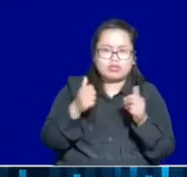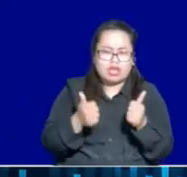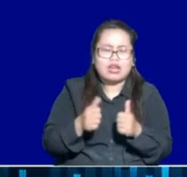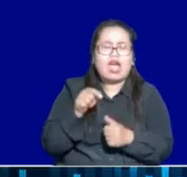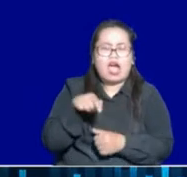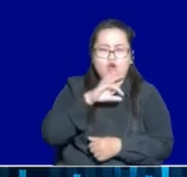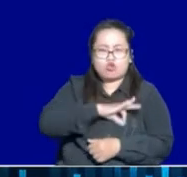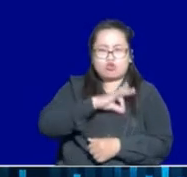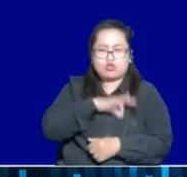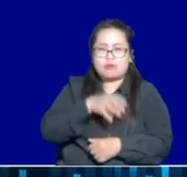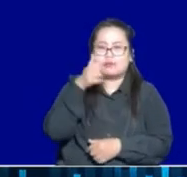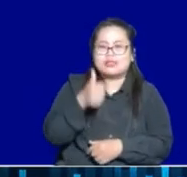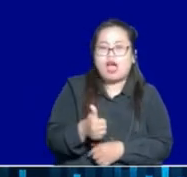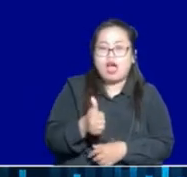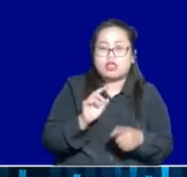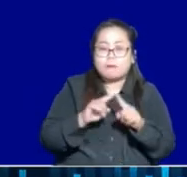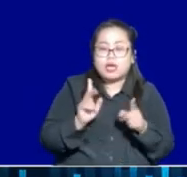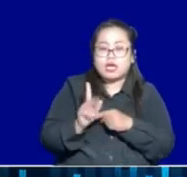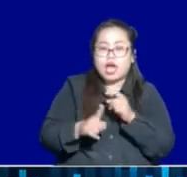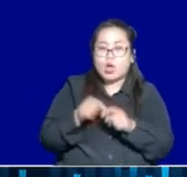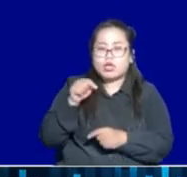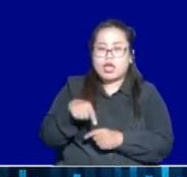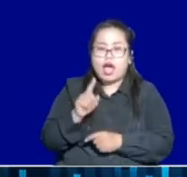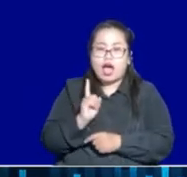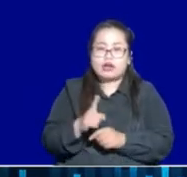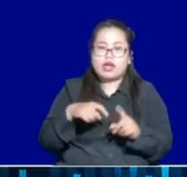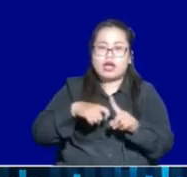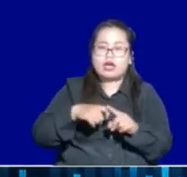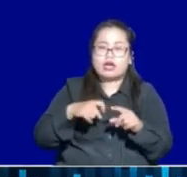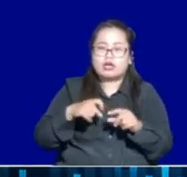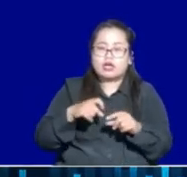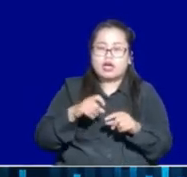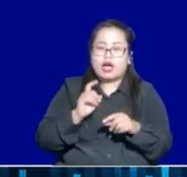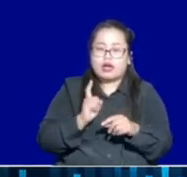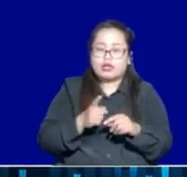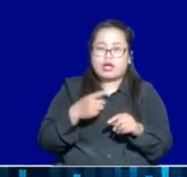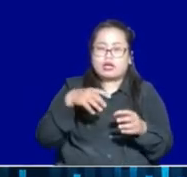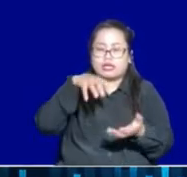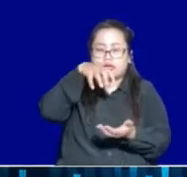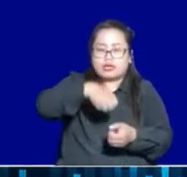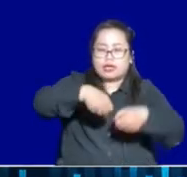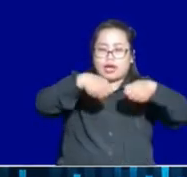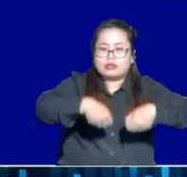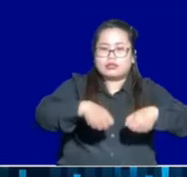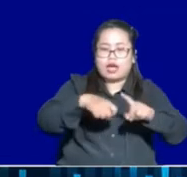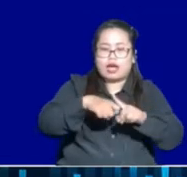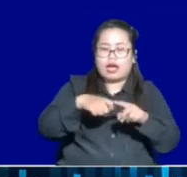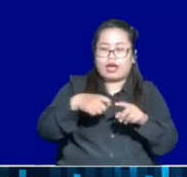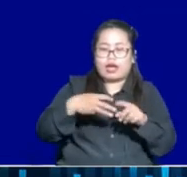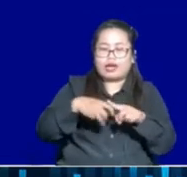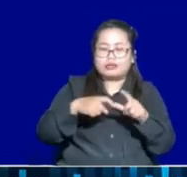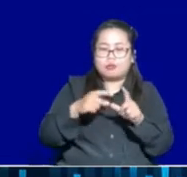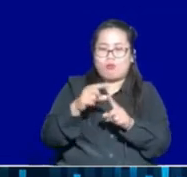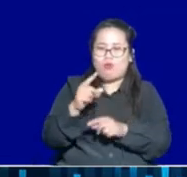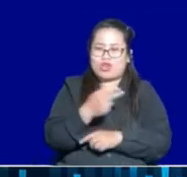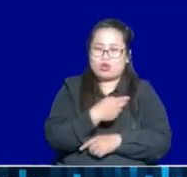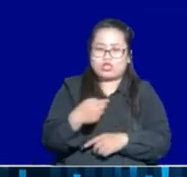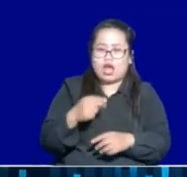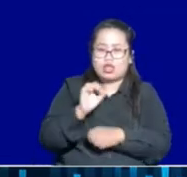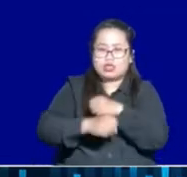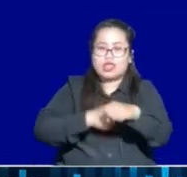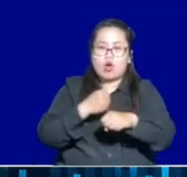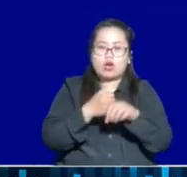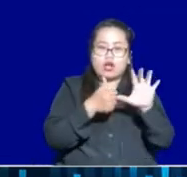export basket of Indonesia back in 1965. And the export basket